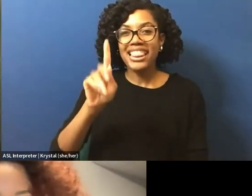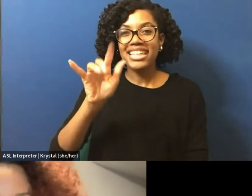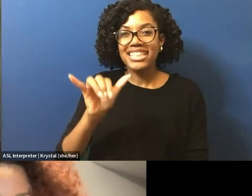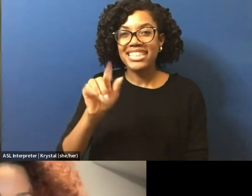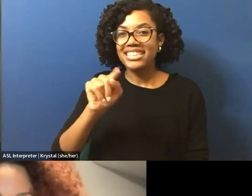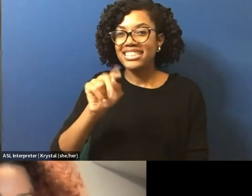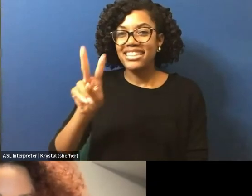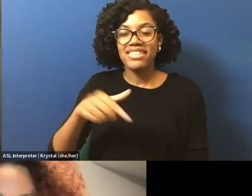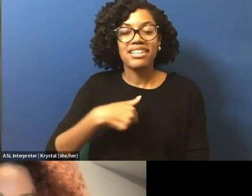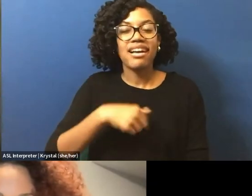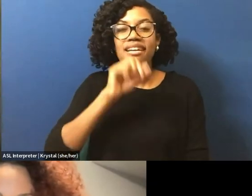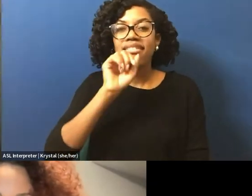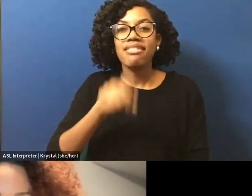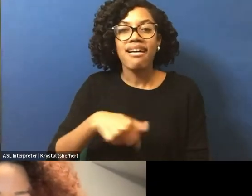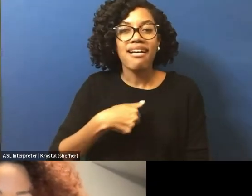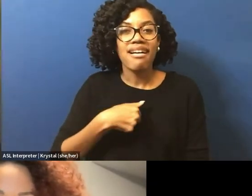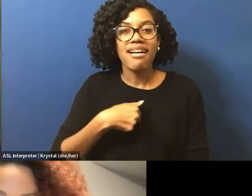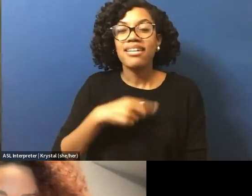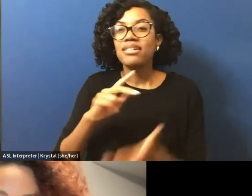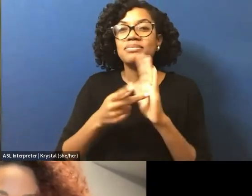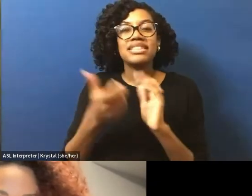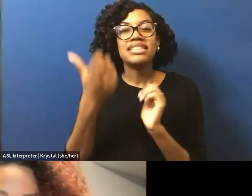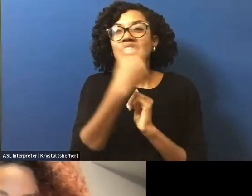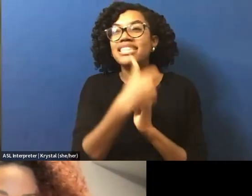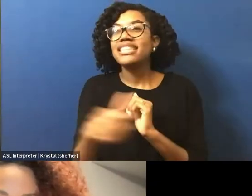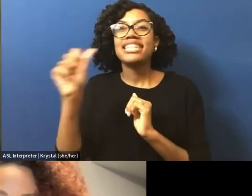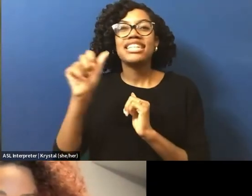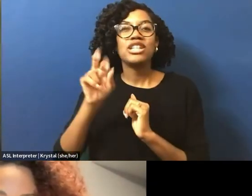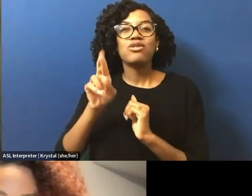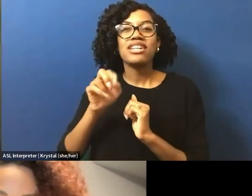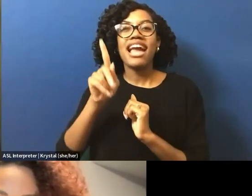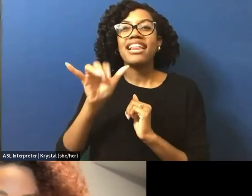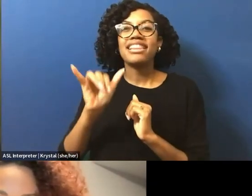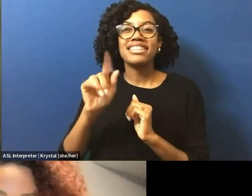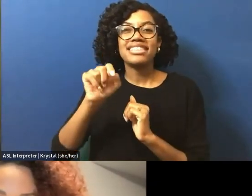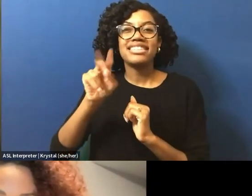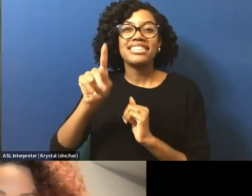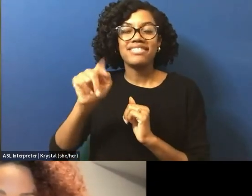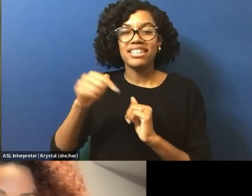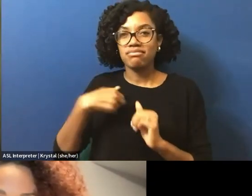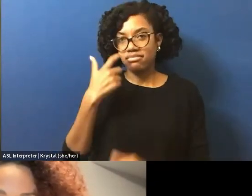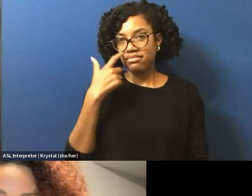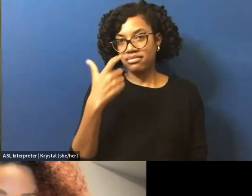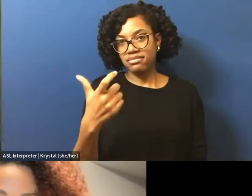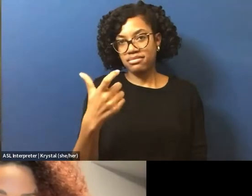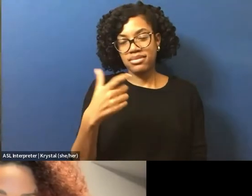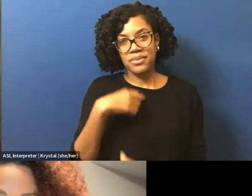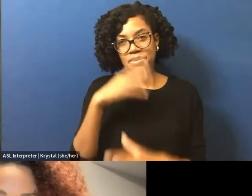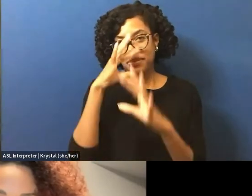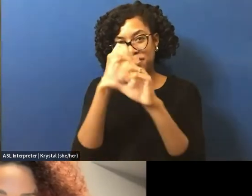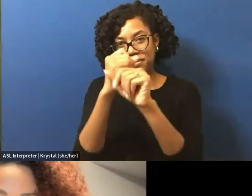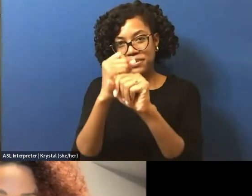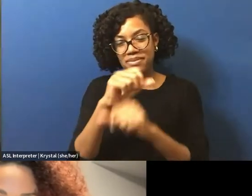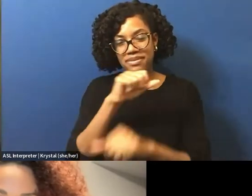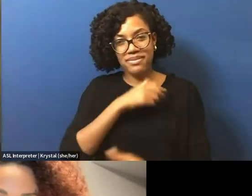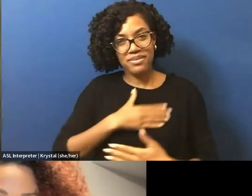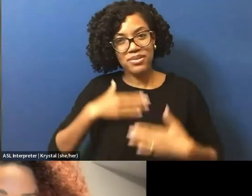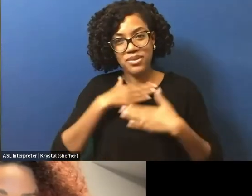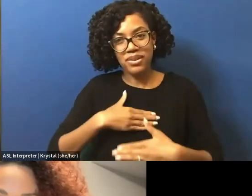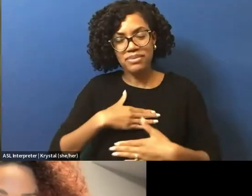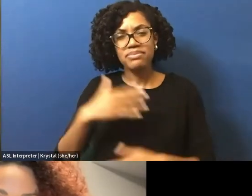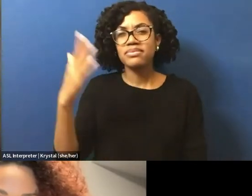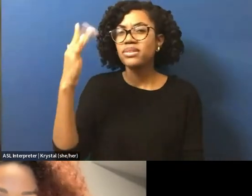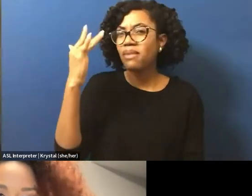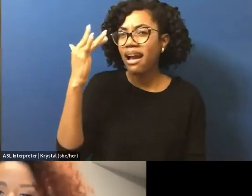no brow too low for me. But I enter with that because I think it helps people understand. I like it because it crafts a